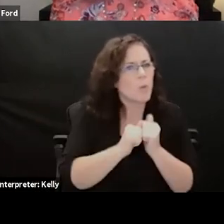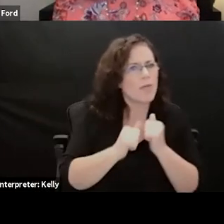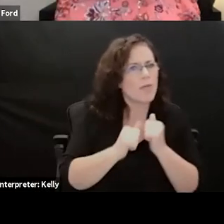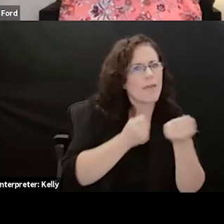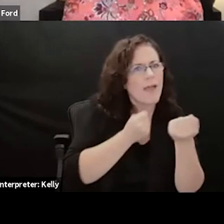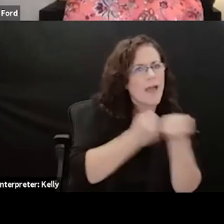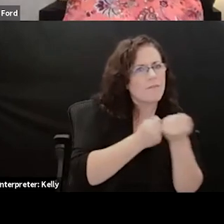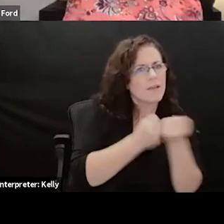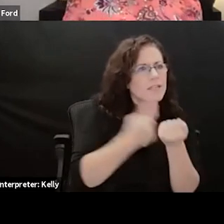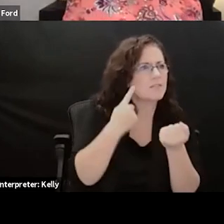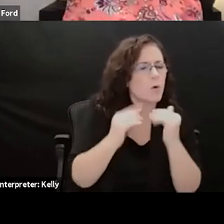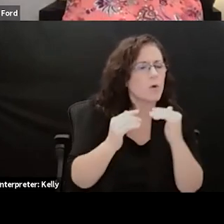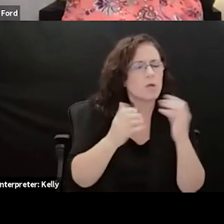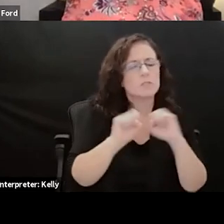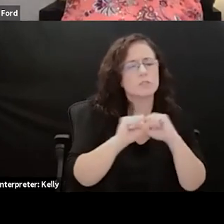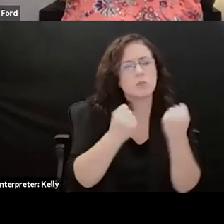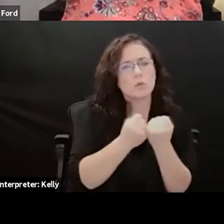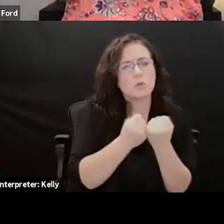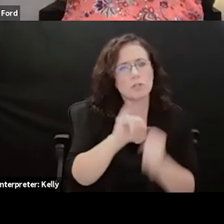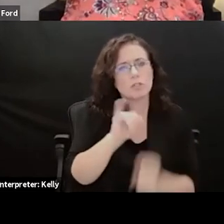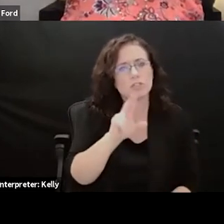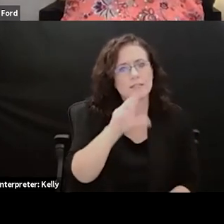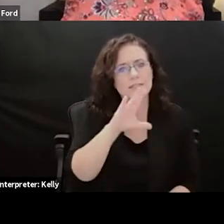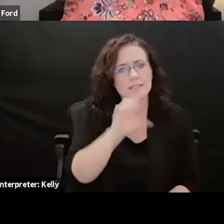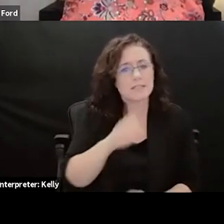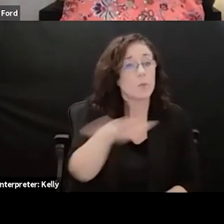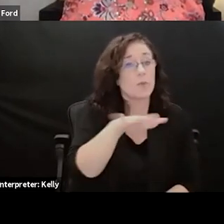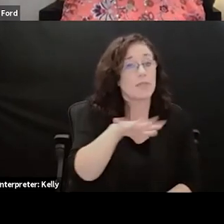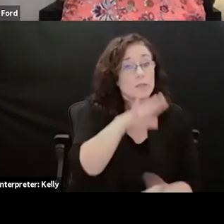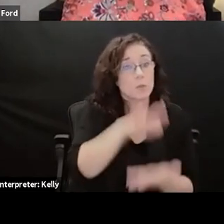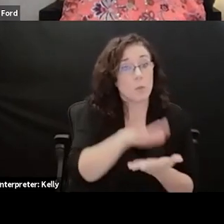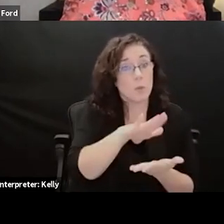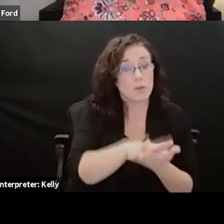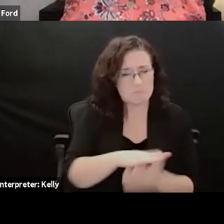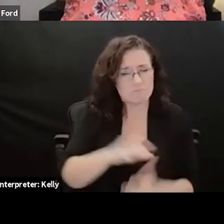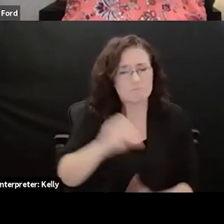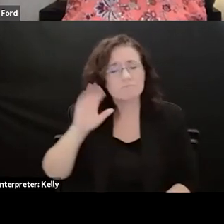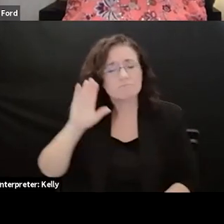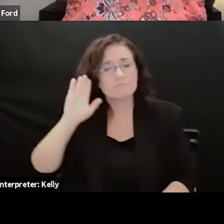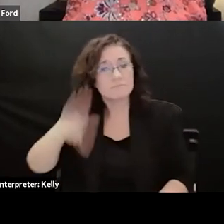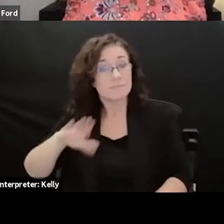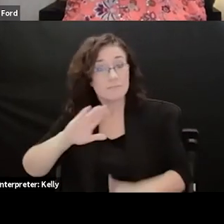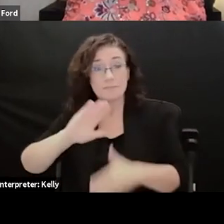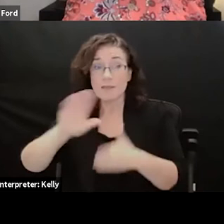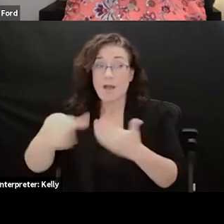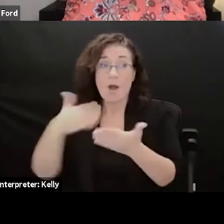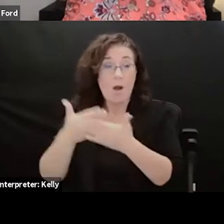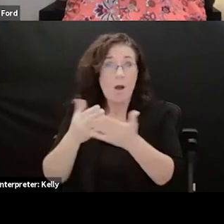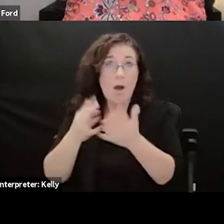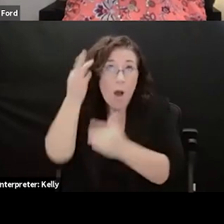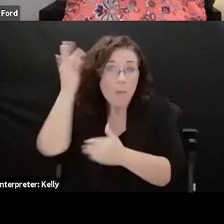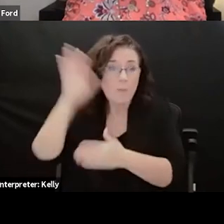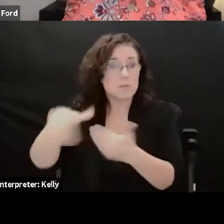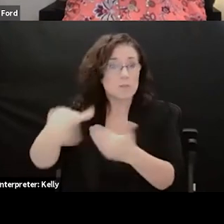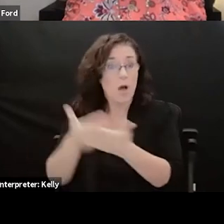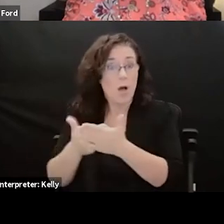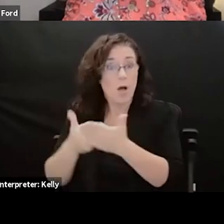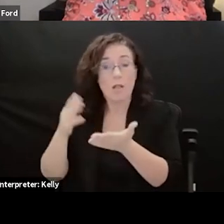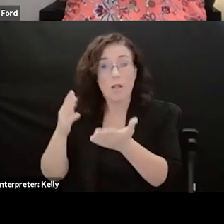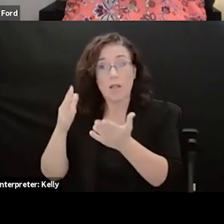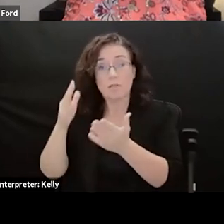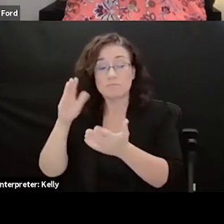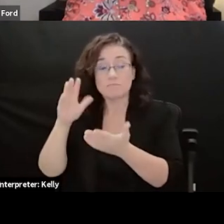communities and it's fair to say that almost every educator in this district sees and knows students of color who have been denied